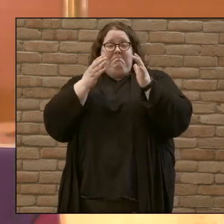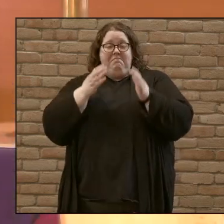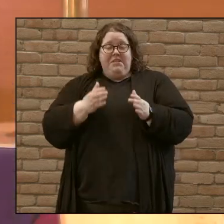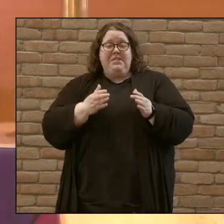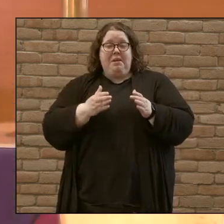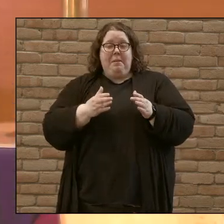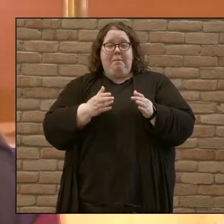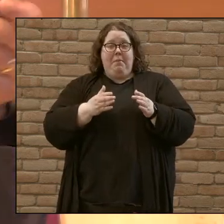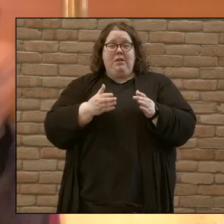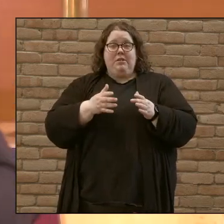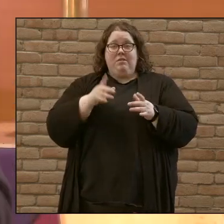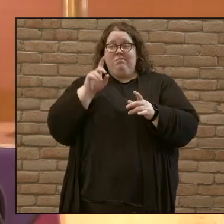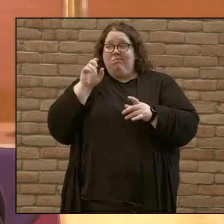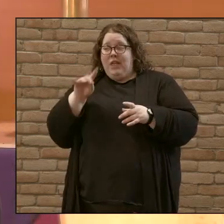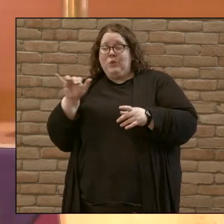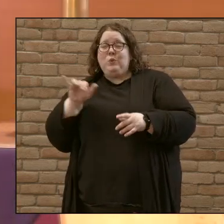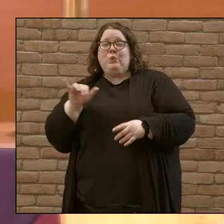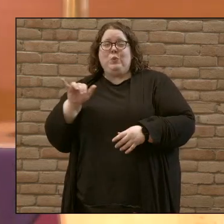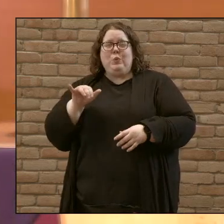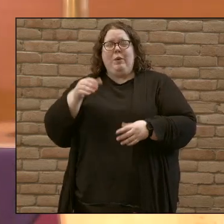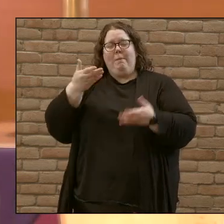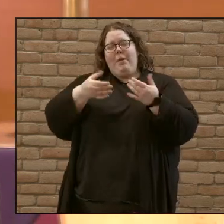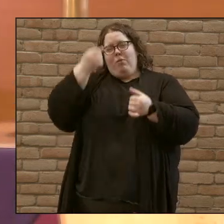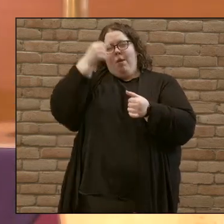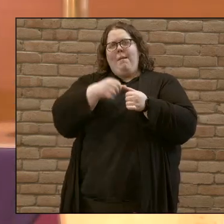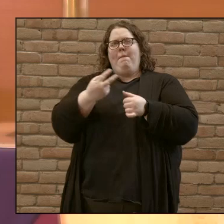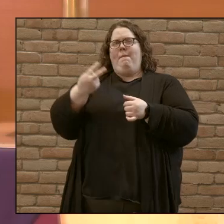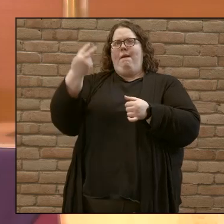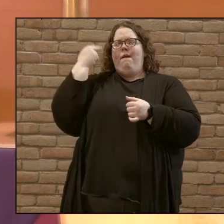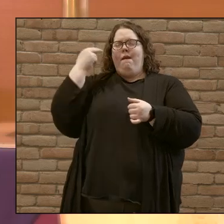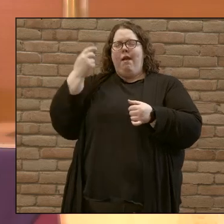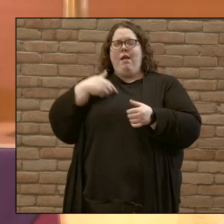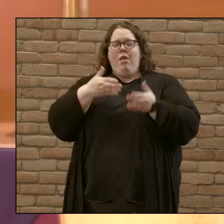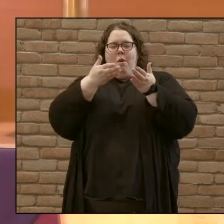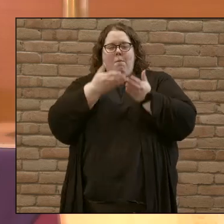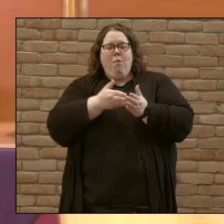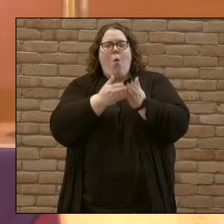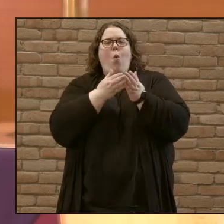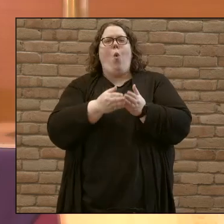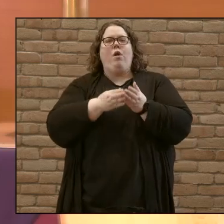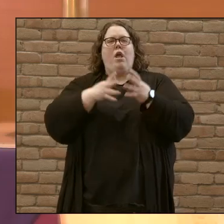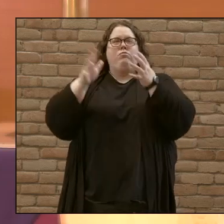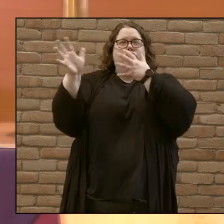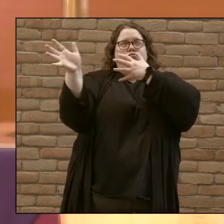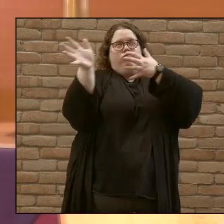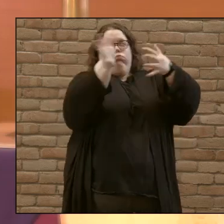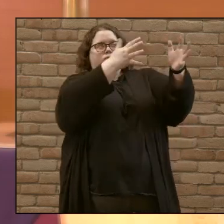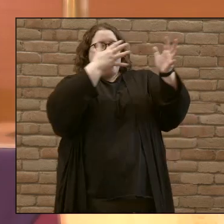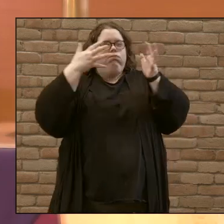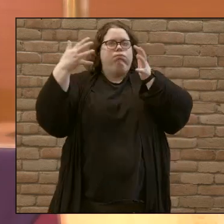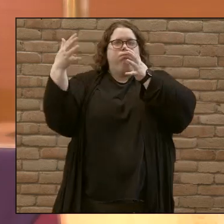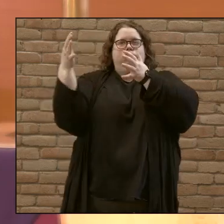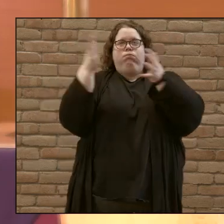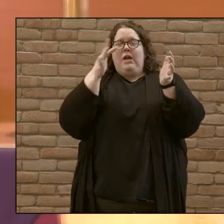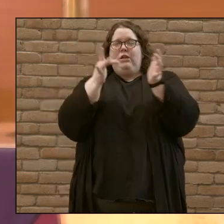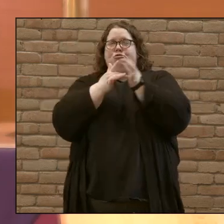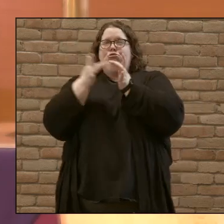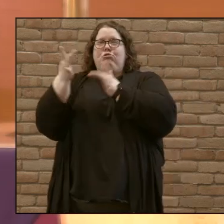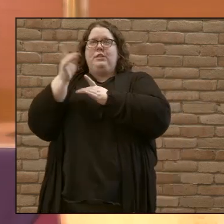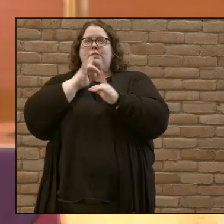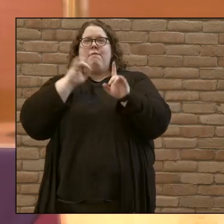remember the scene. They're in a boat and there's a storm. And Jesus commands the wind and the waves to be